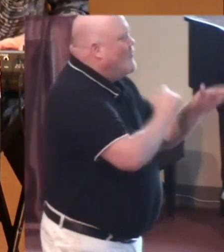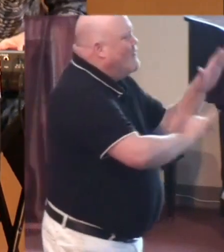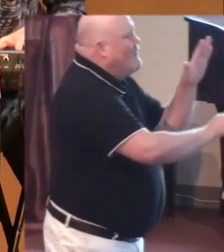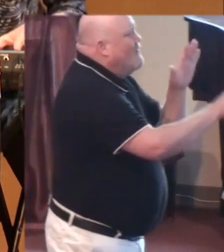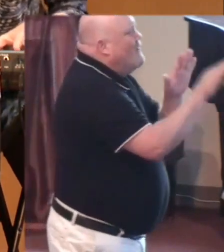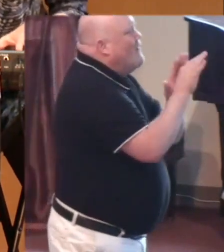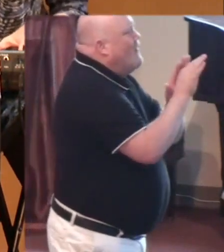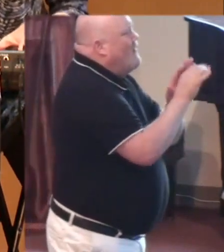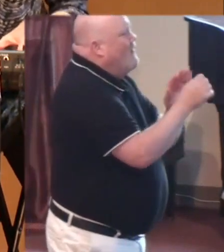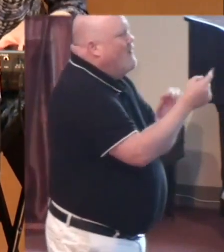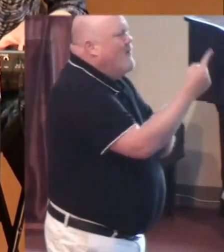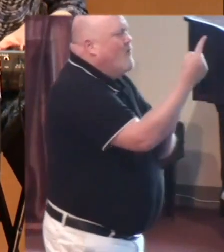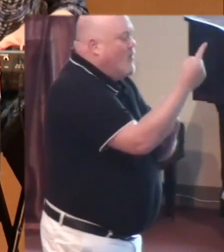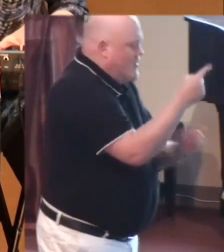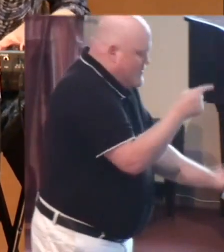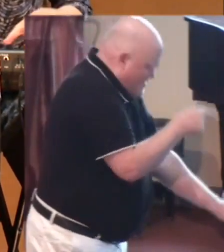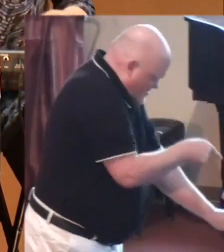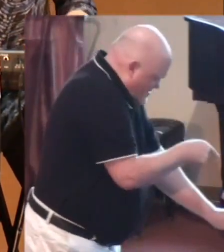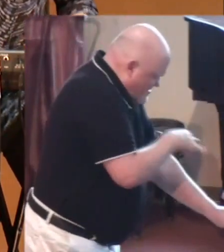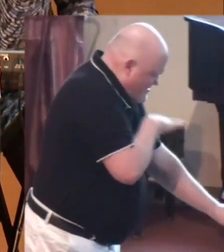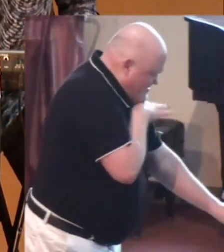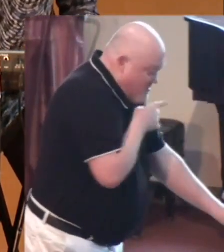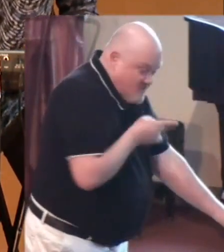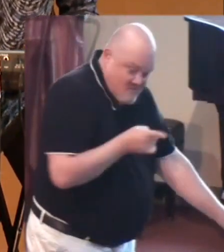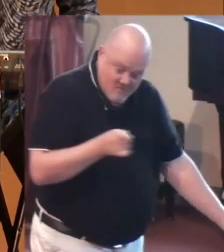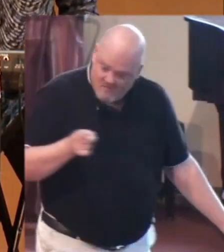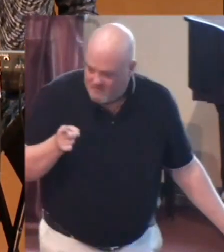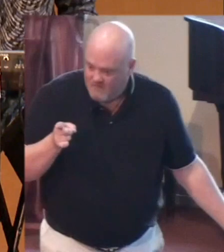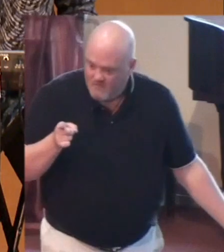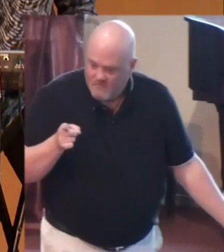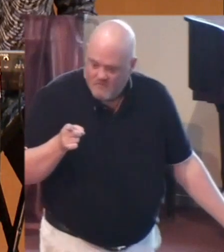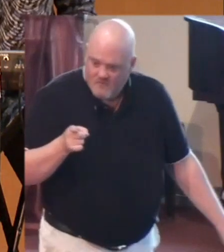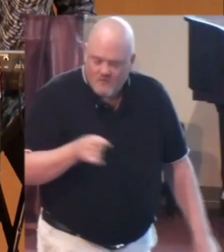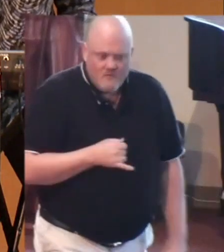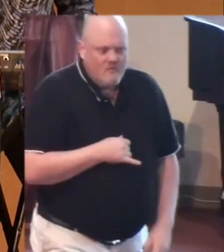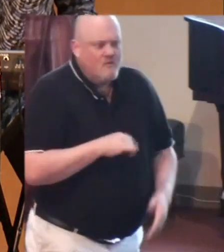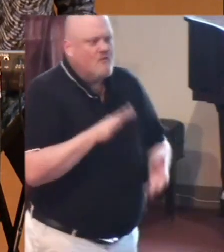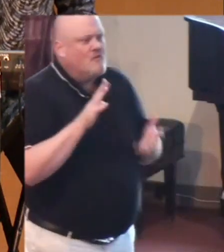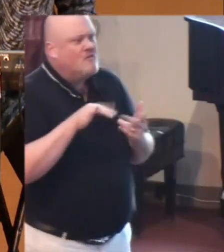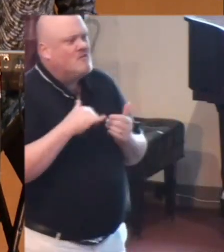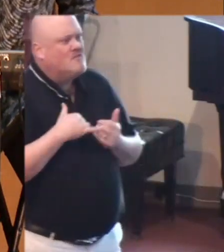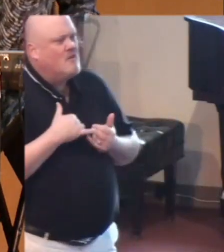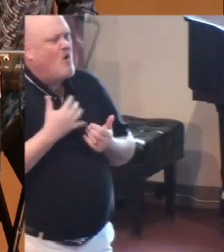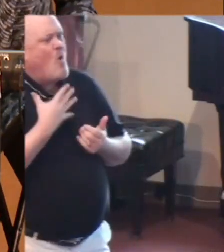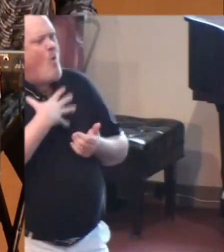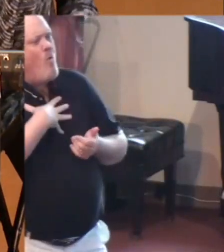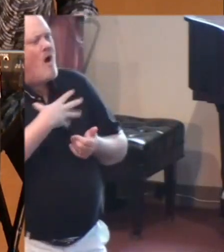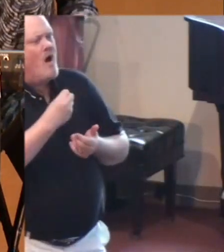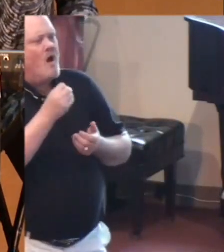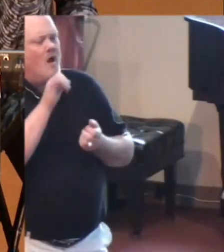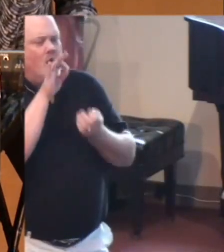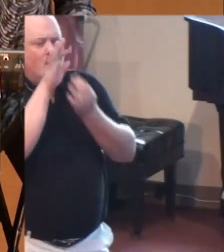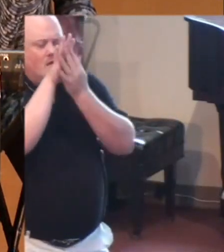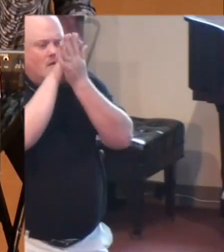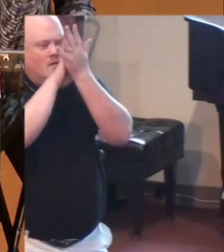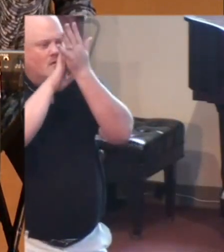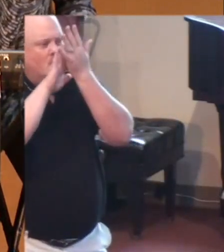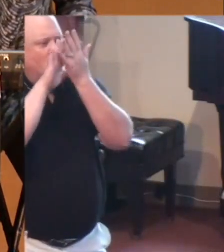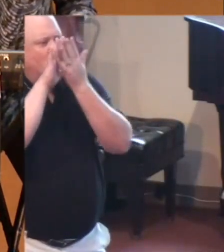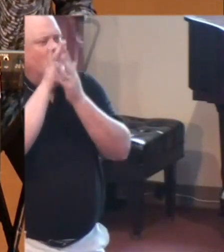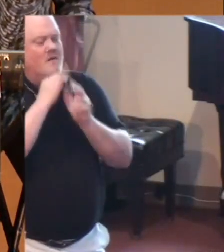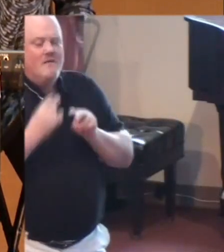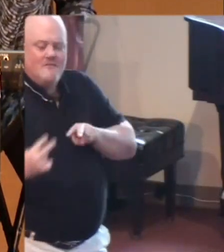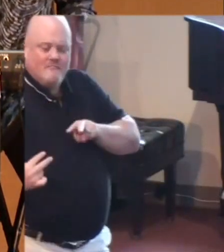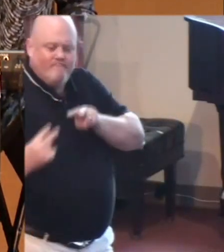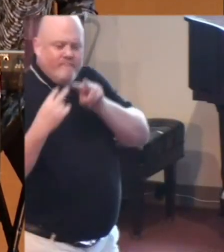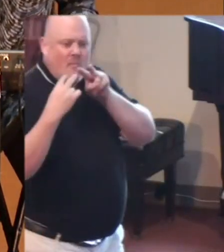one crumb on the floor. She saw through a white lie, saw me through love's